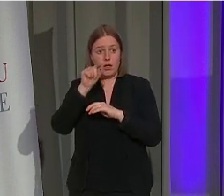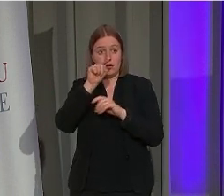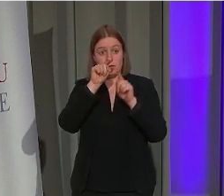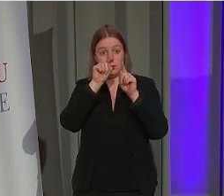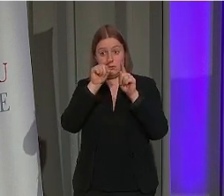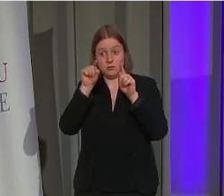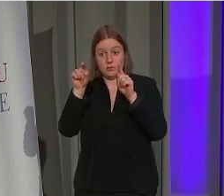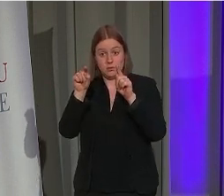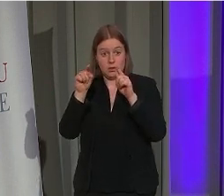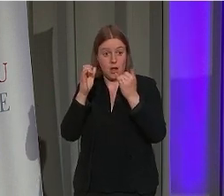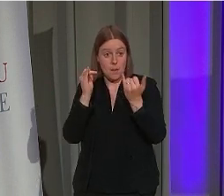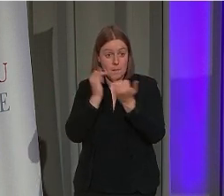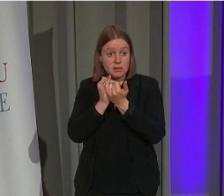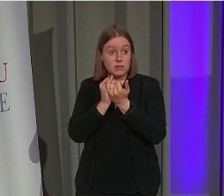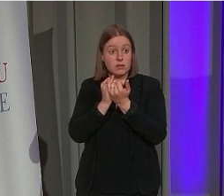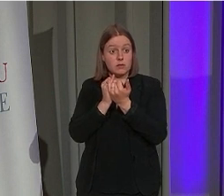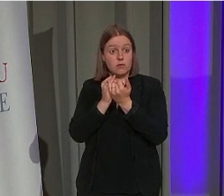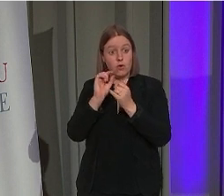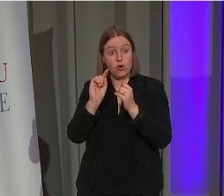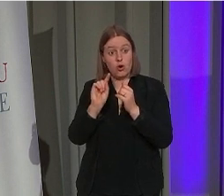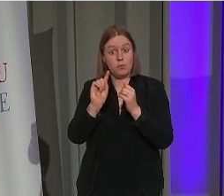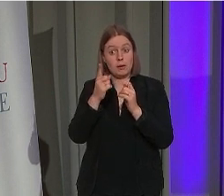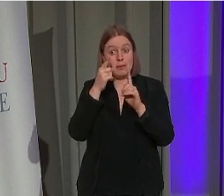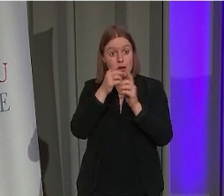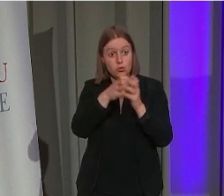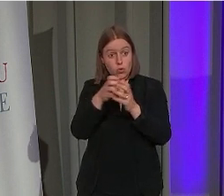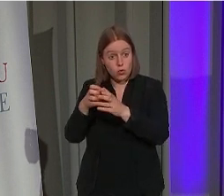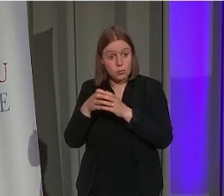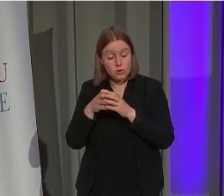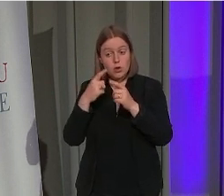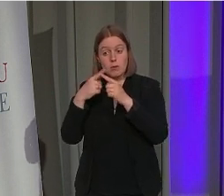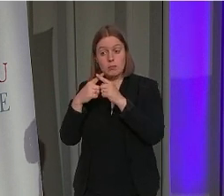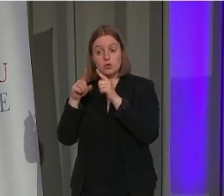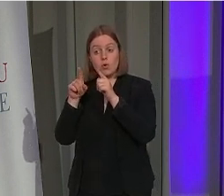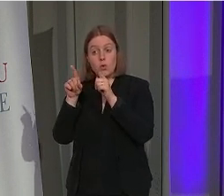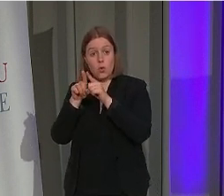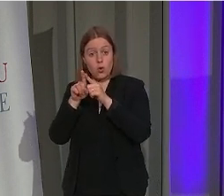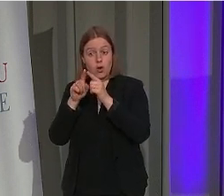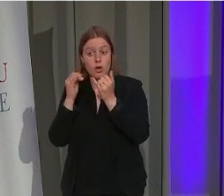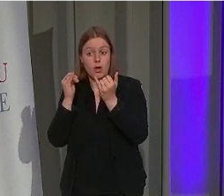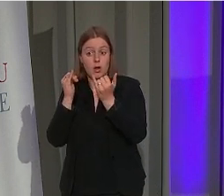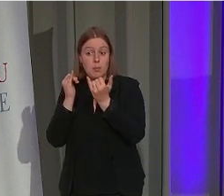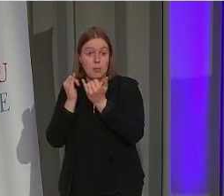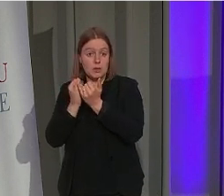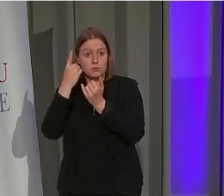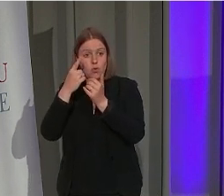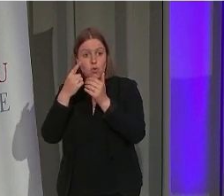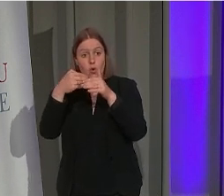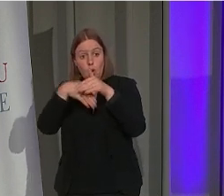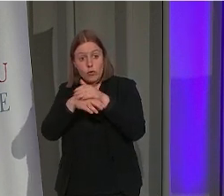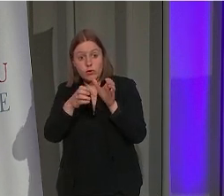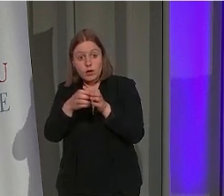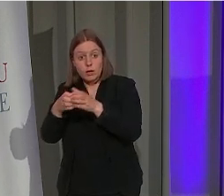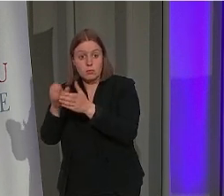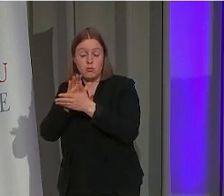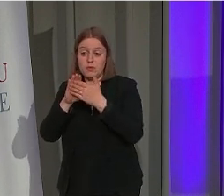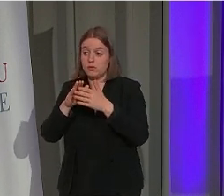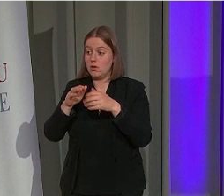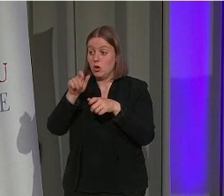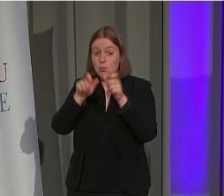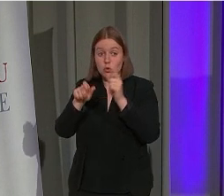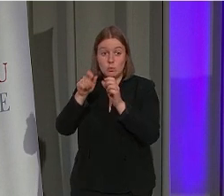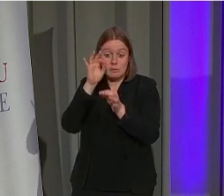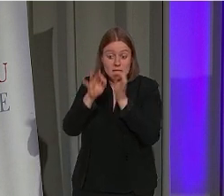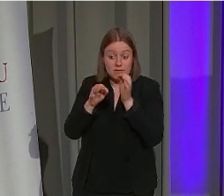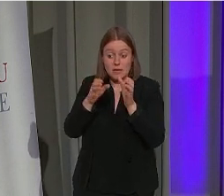the elements comply with the needs of the primary target groups. And within those target groups, if there is someone with a